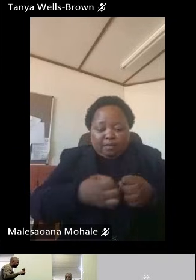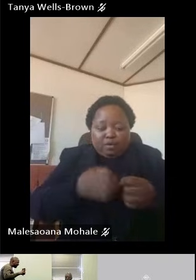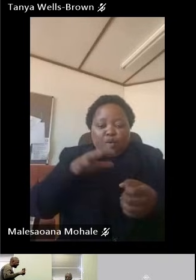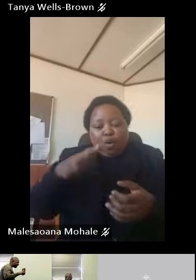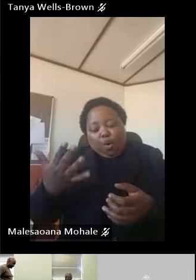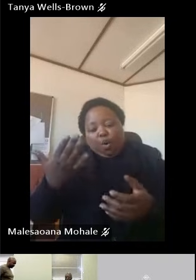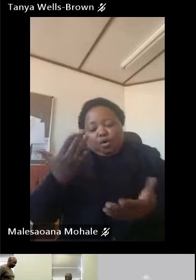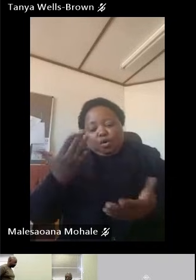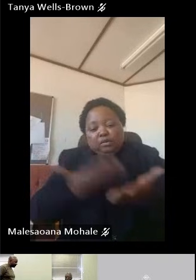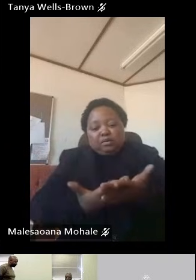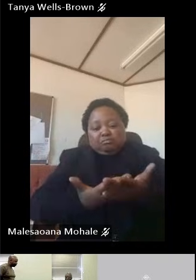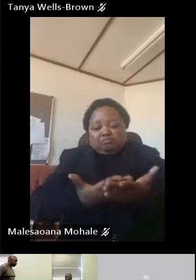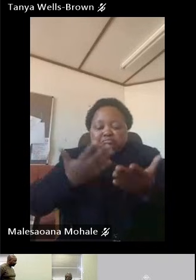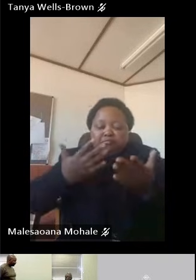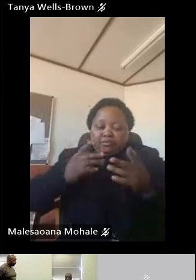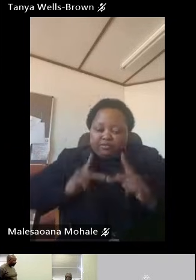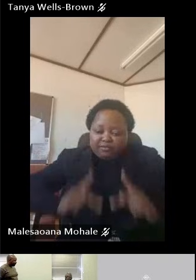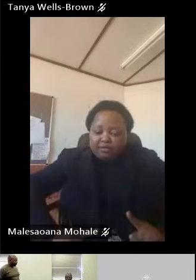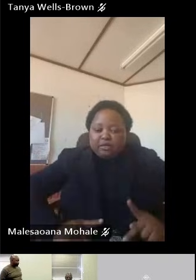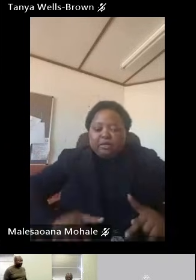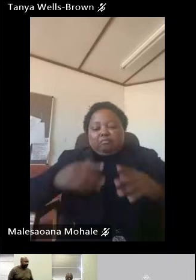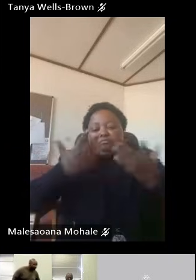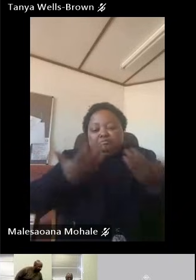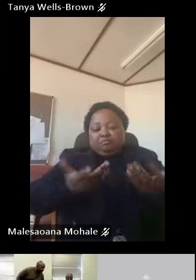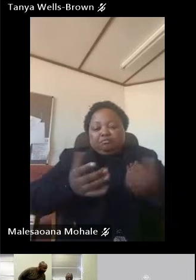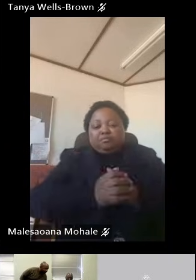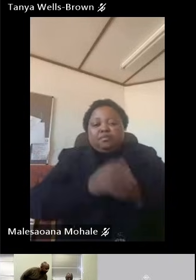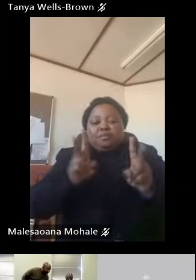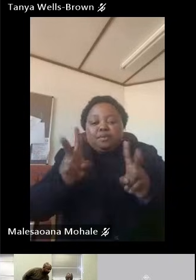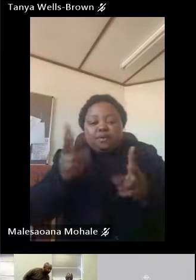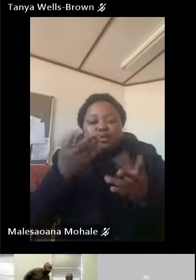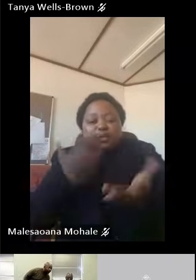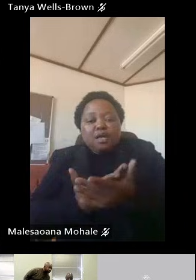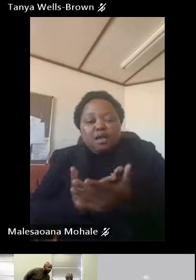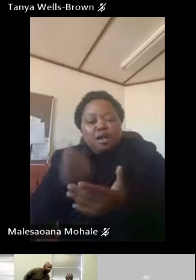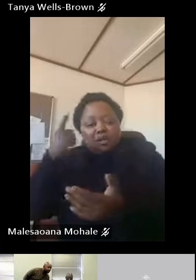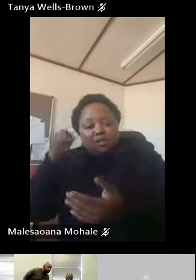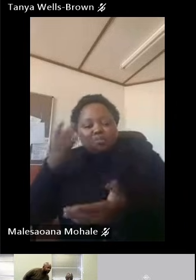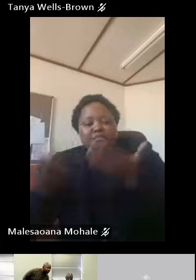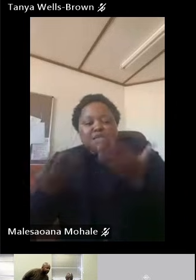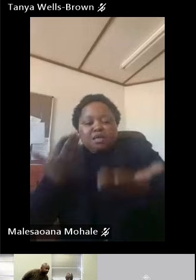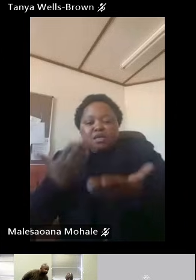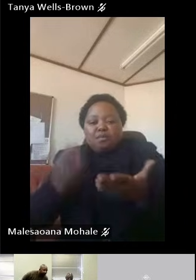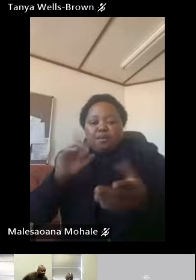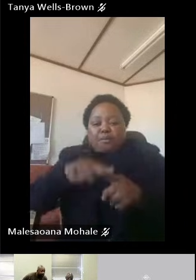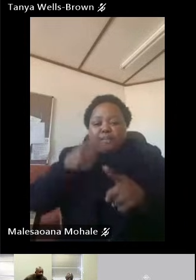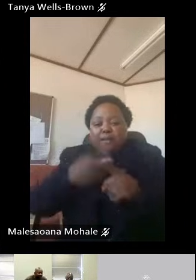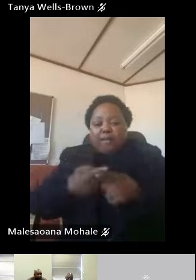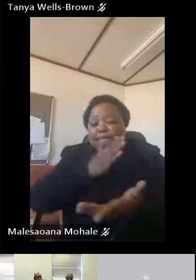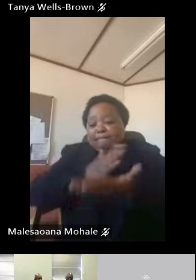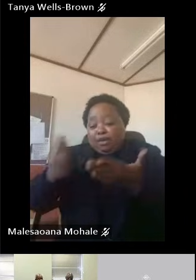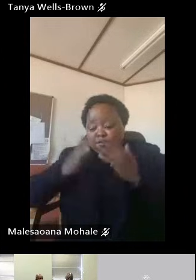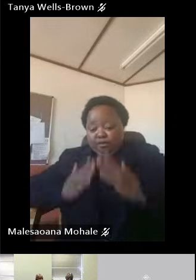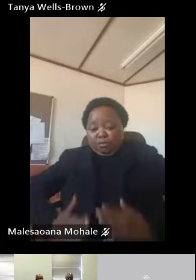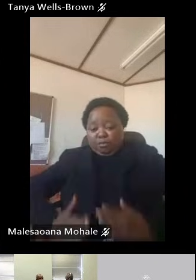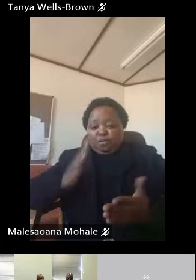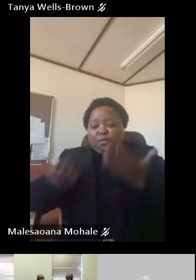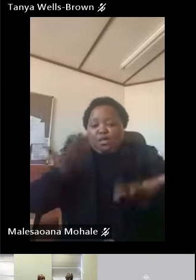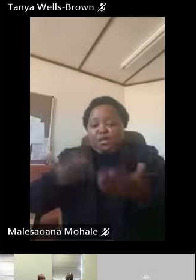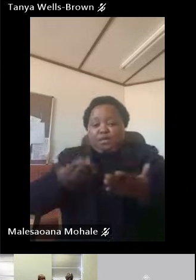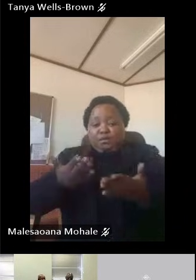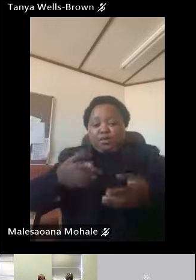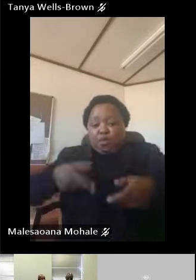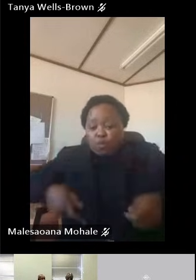I think many of us now can understand they may be having some impairment either with any part of the body, being the leg or being on a wheelchair or any